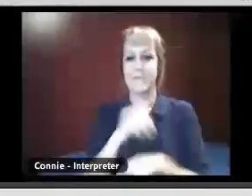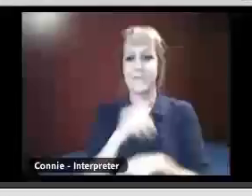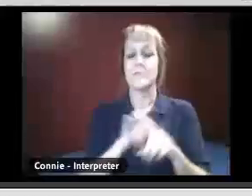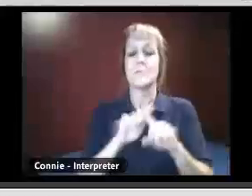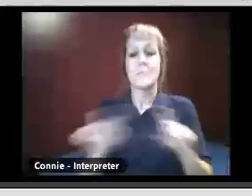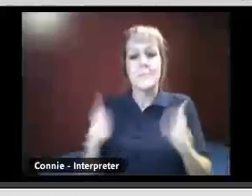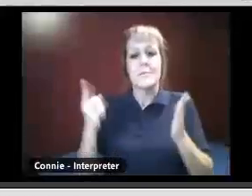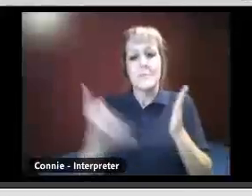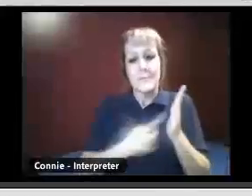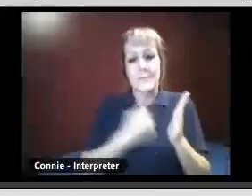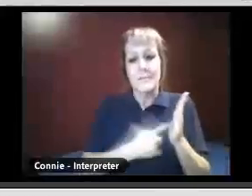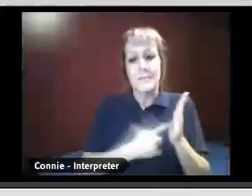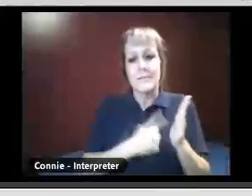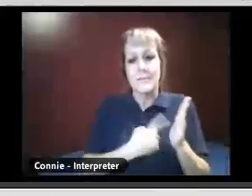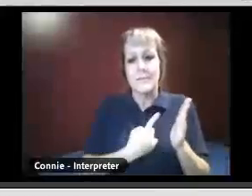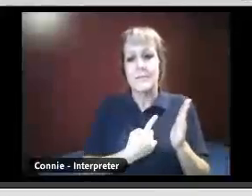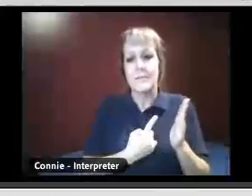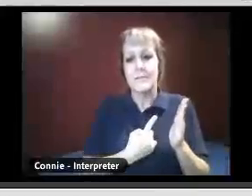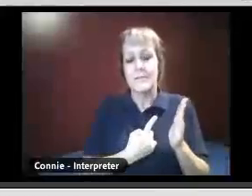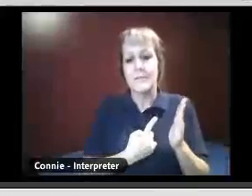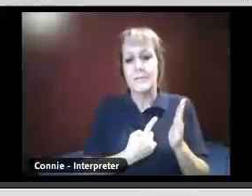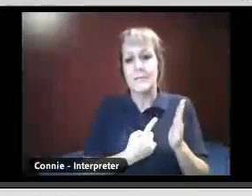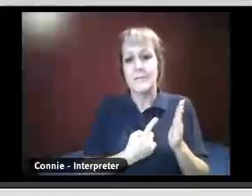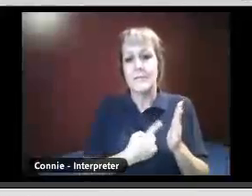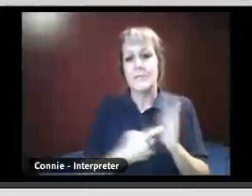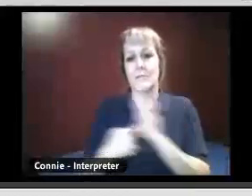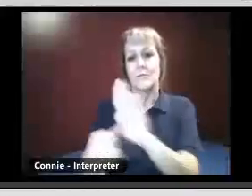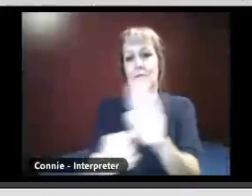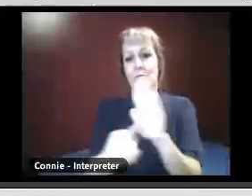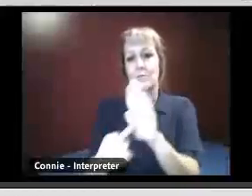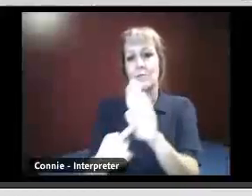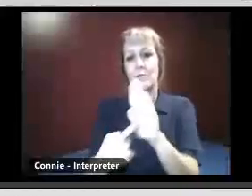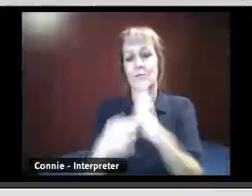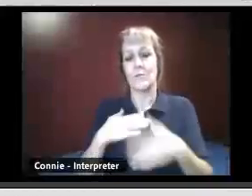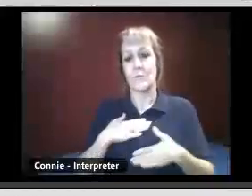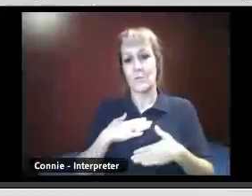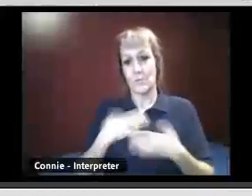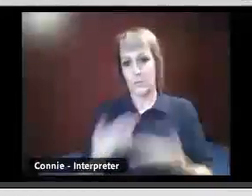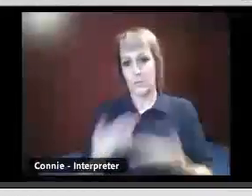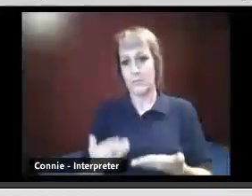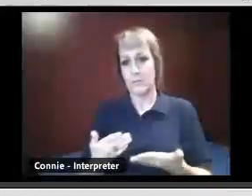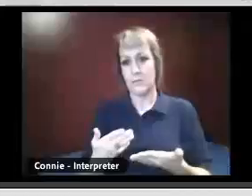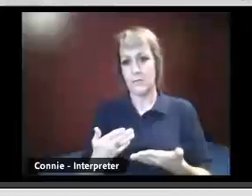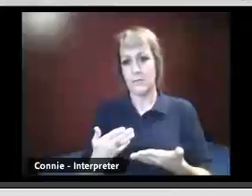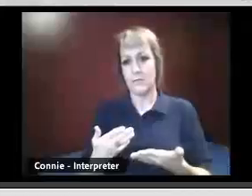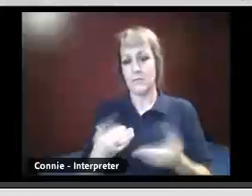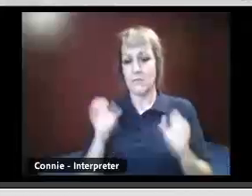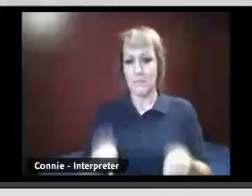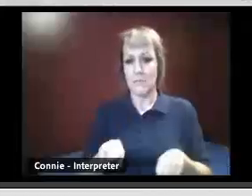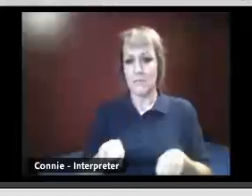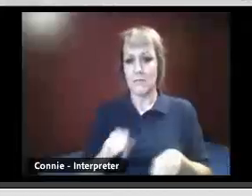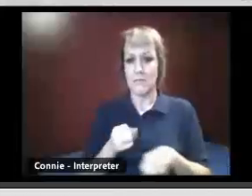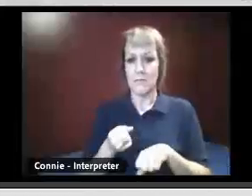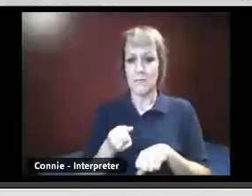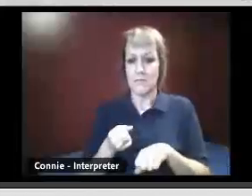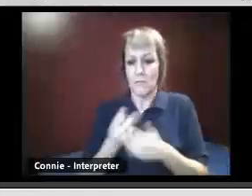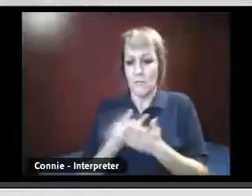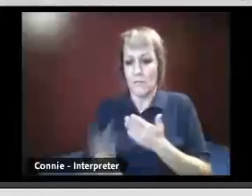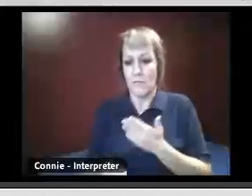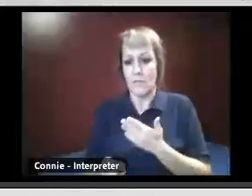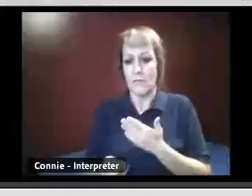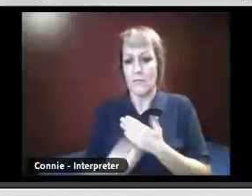know what? You're showing that you're more willing to lose than win when we look at win-lose factors. Right?